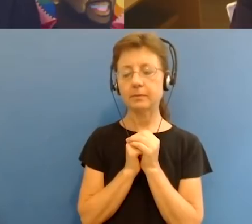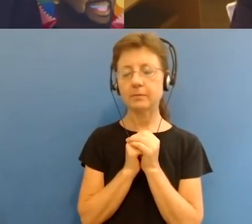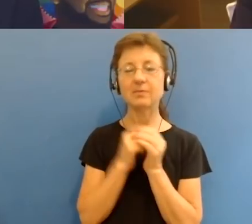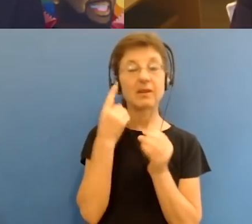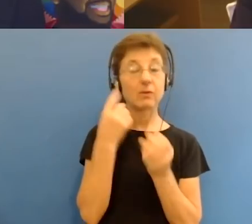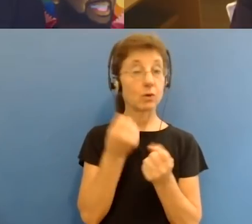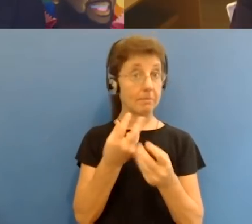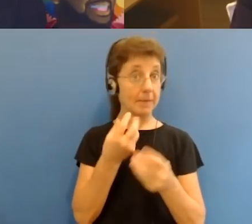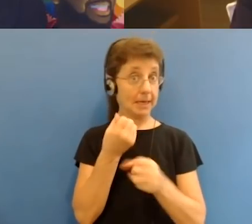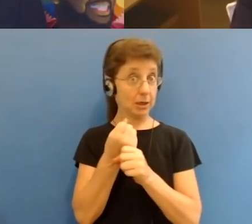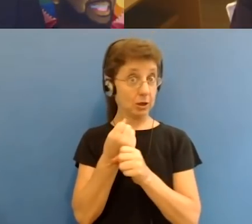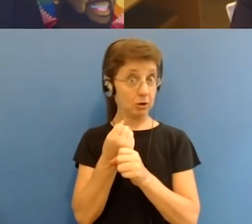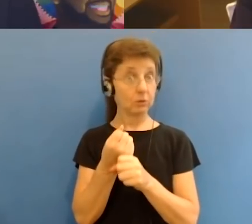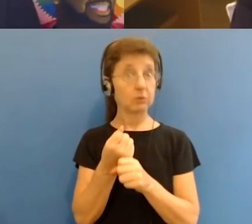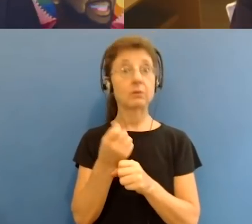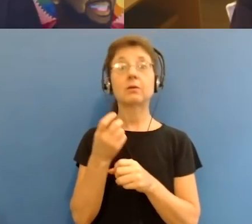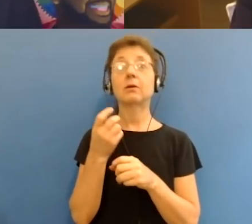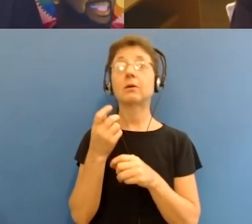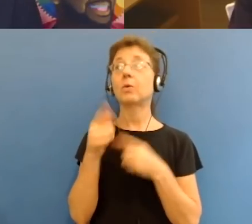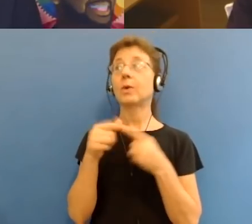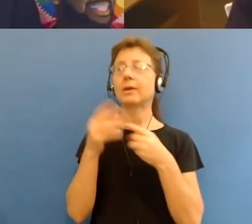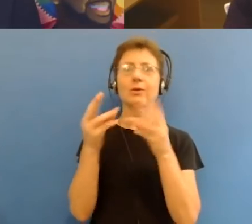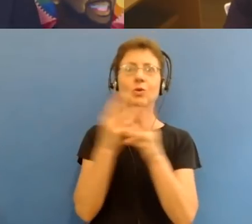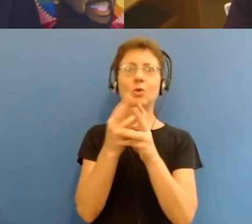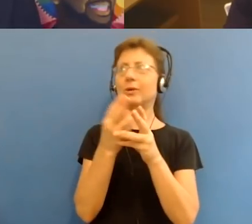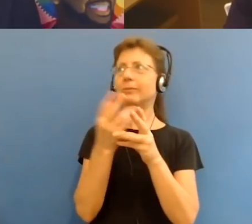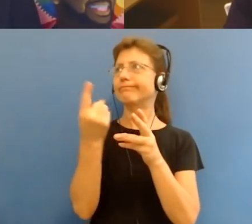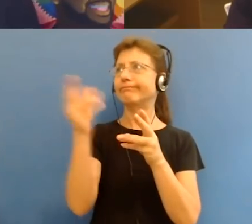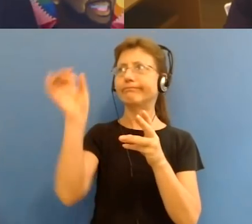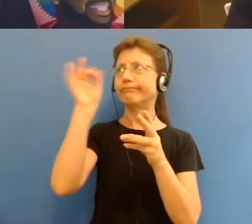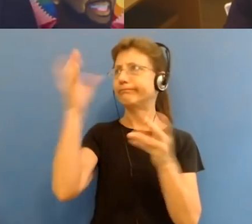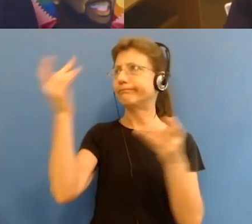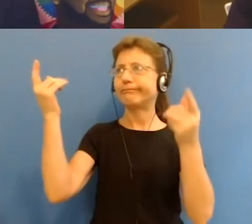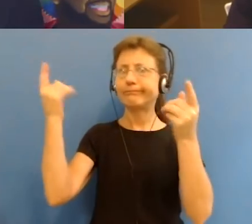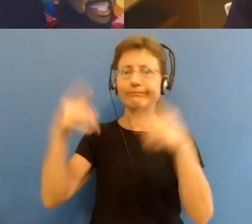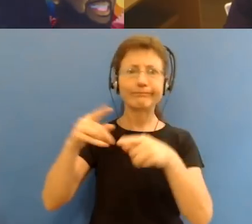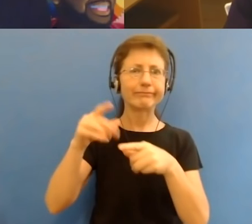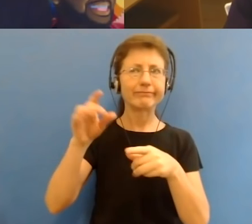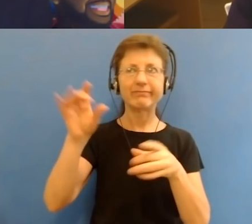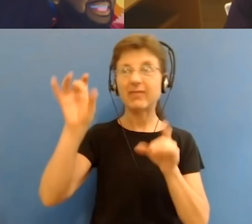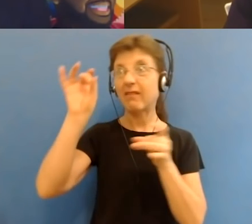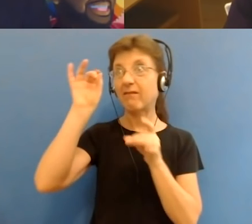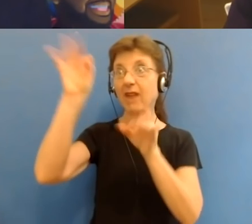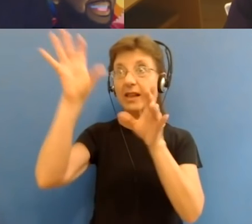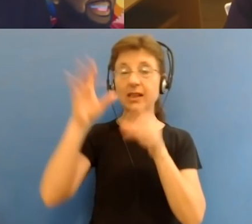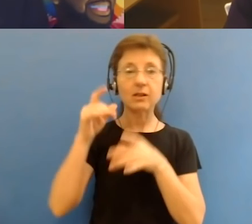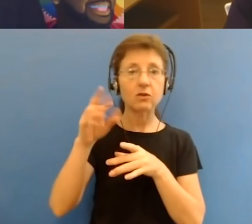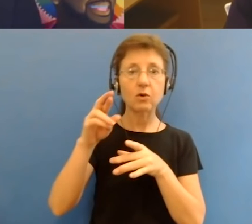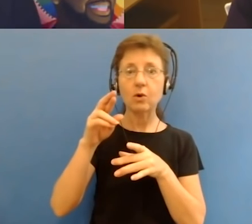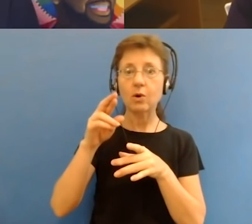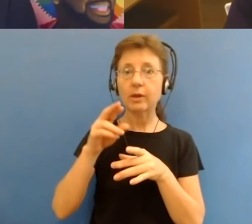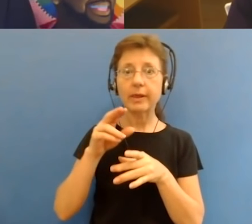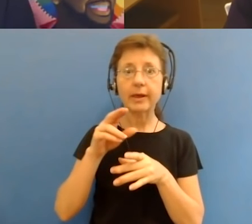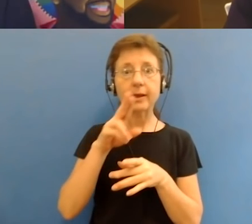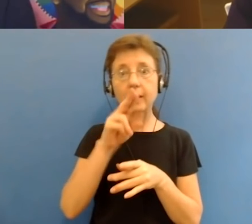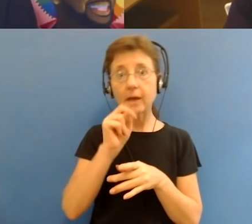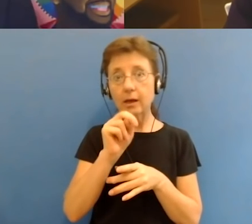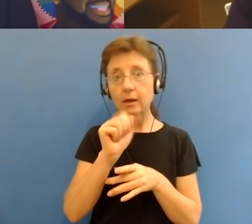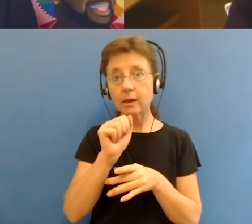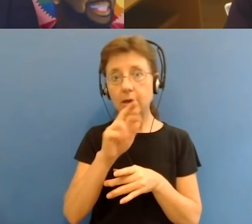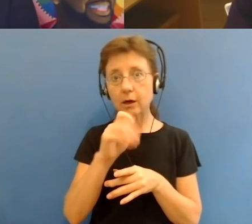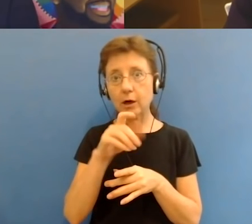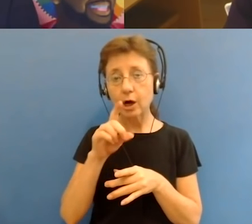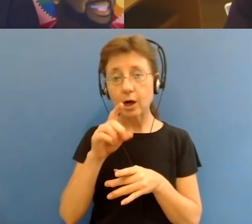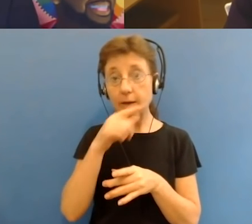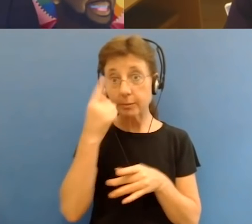something, some act of violence in the world, a killing of some, you know, an unarmed Black person in the world, I would